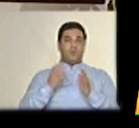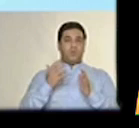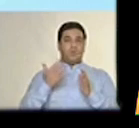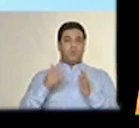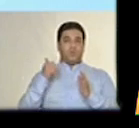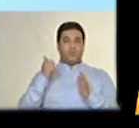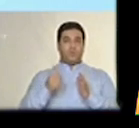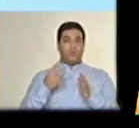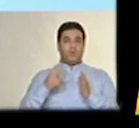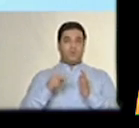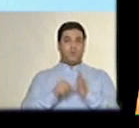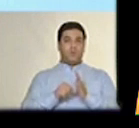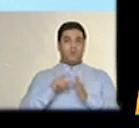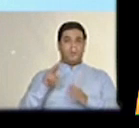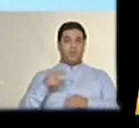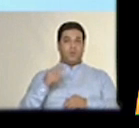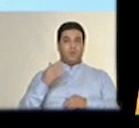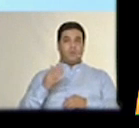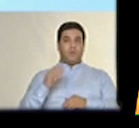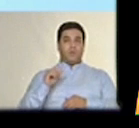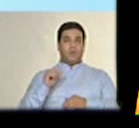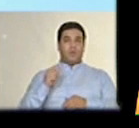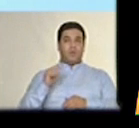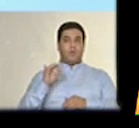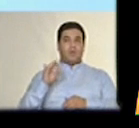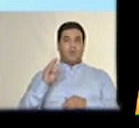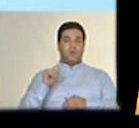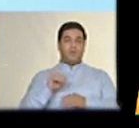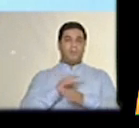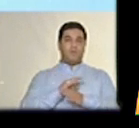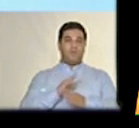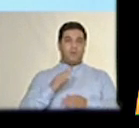1530-yil 26-dekabrda Agrada vafot etadi.